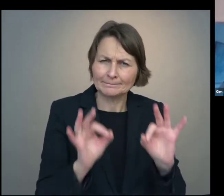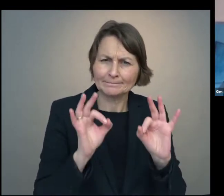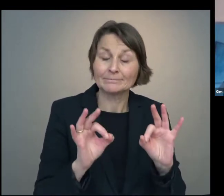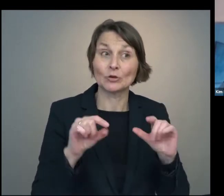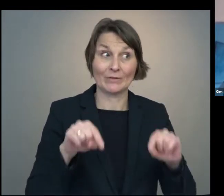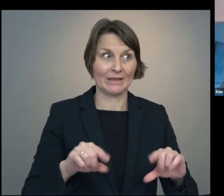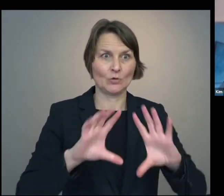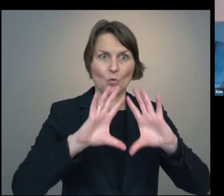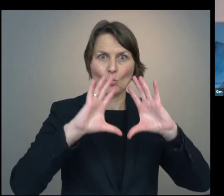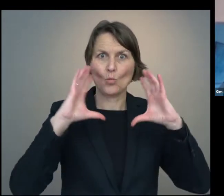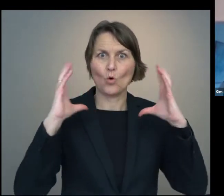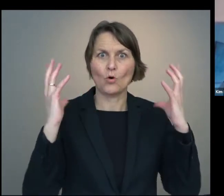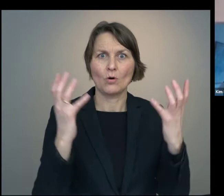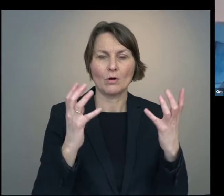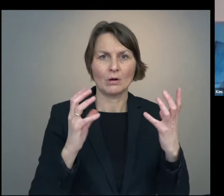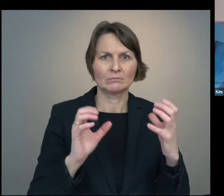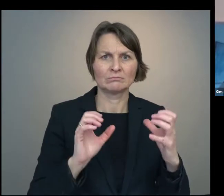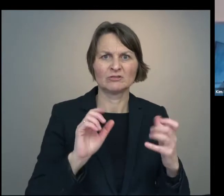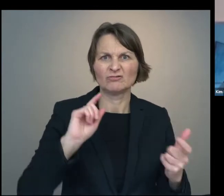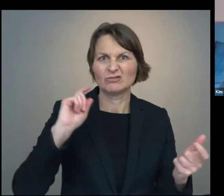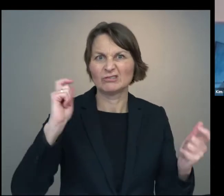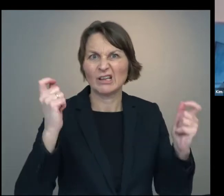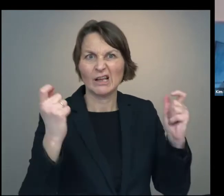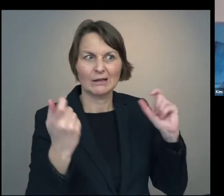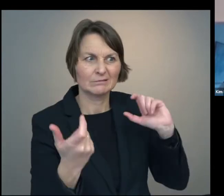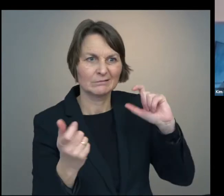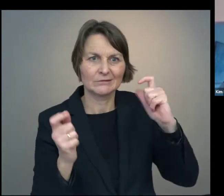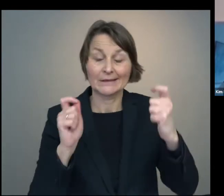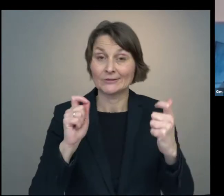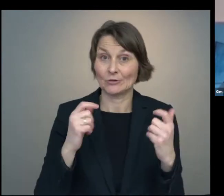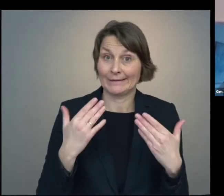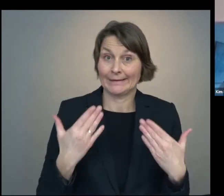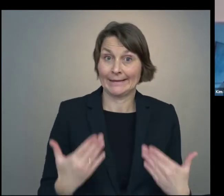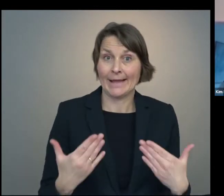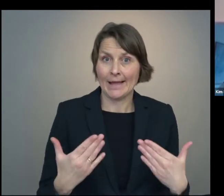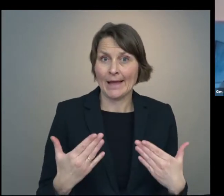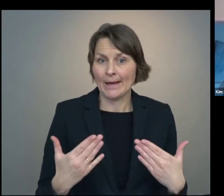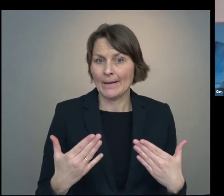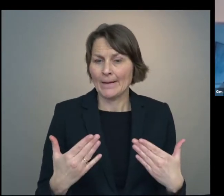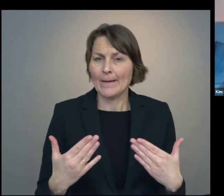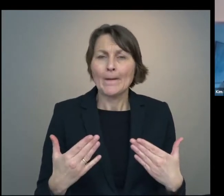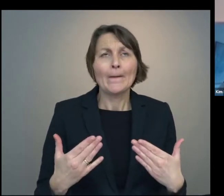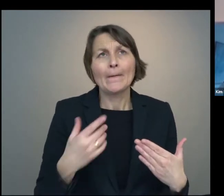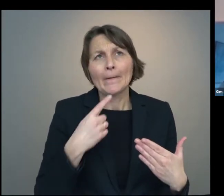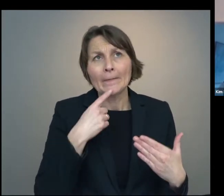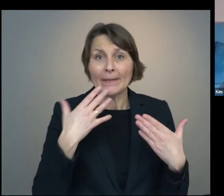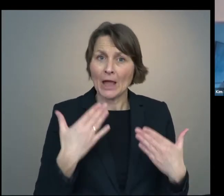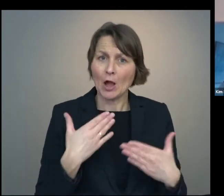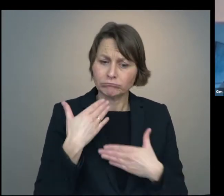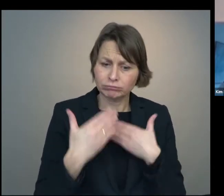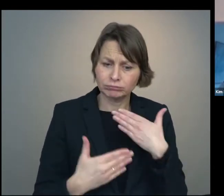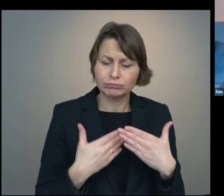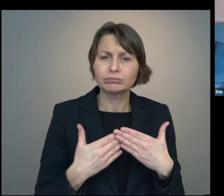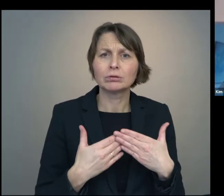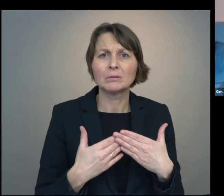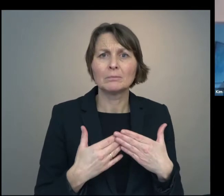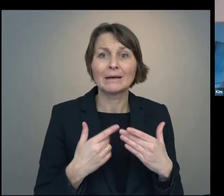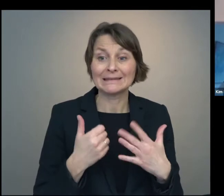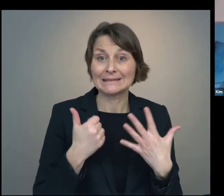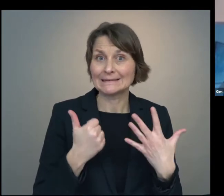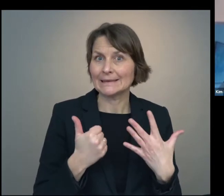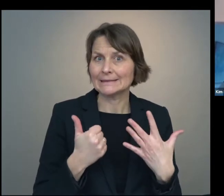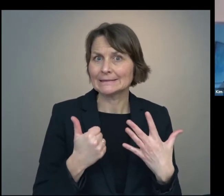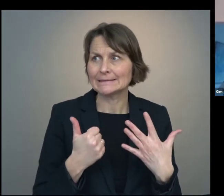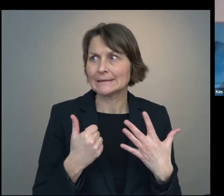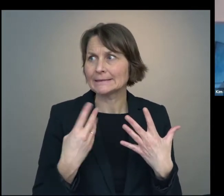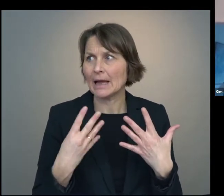is dynamic. We didn't some of the things that we are doing now, we had planned to do 6-9 months ago, but due to COVID, it